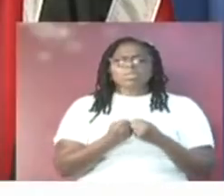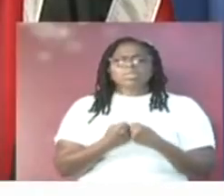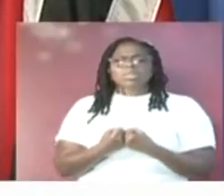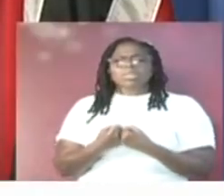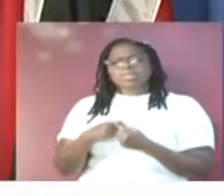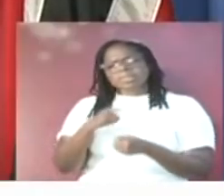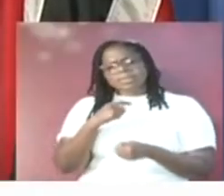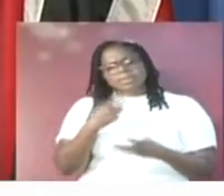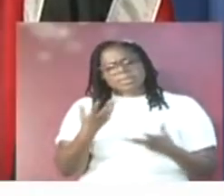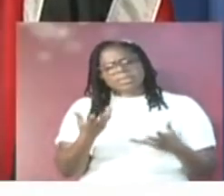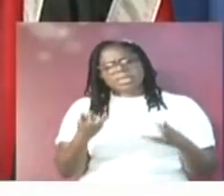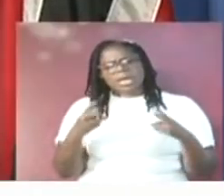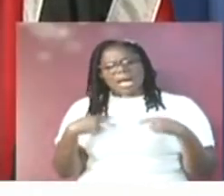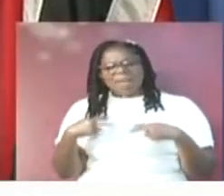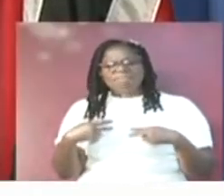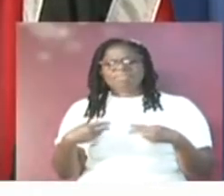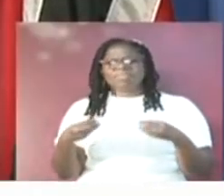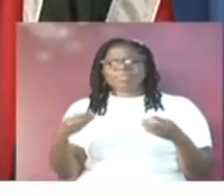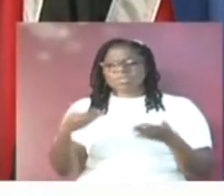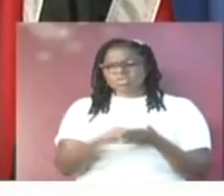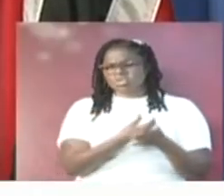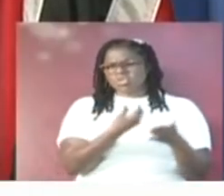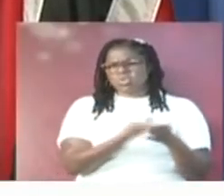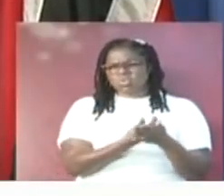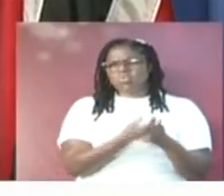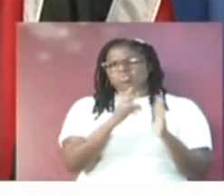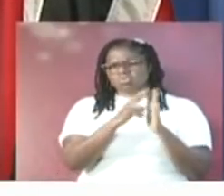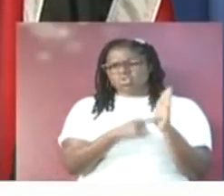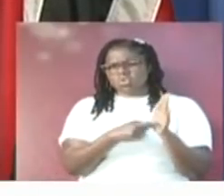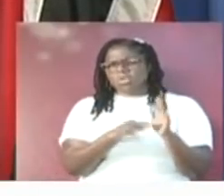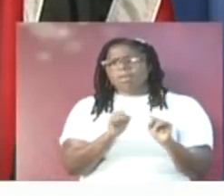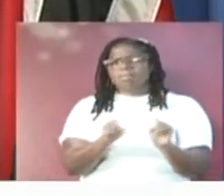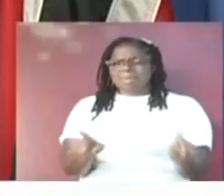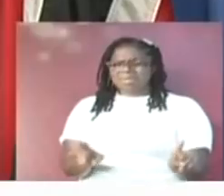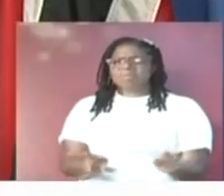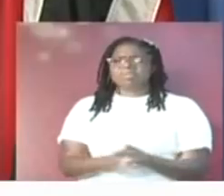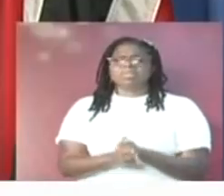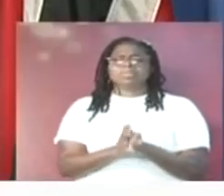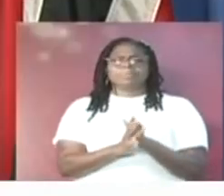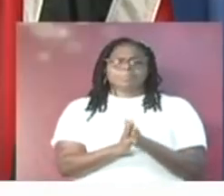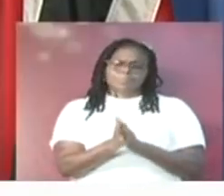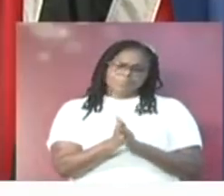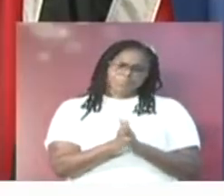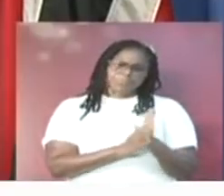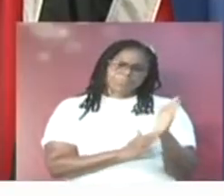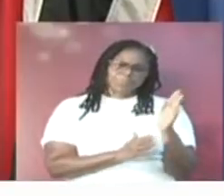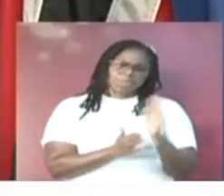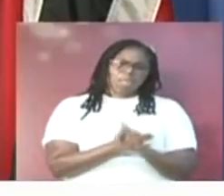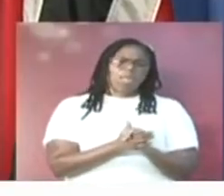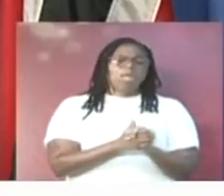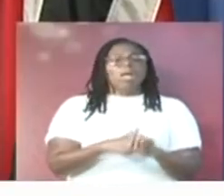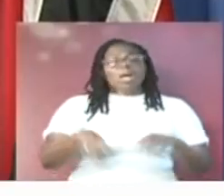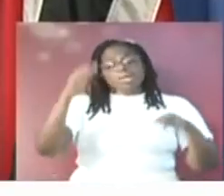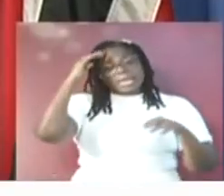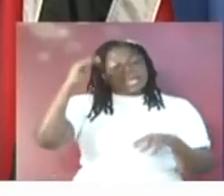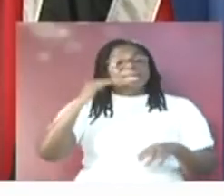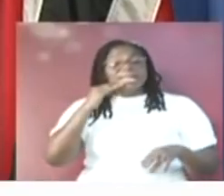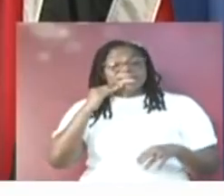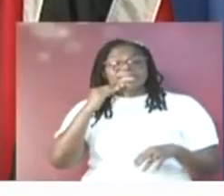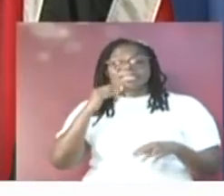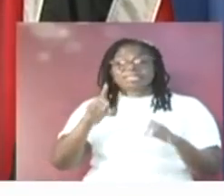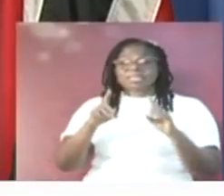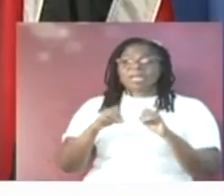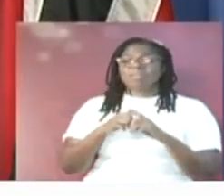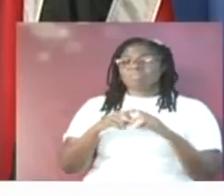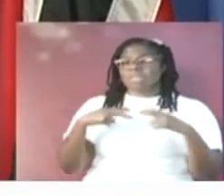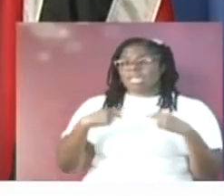Saturday, but I was convinced by the presentations of the health department that